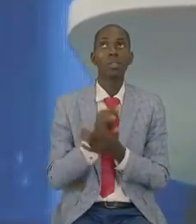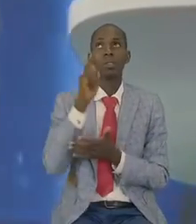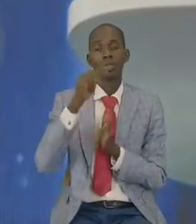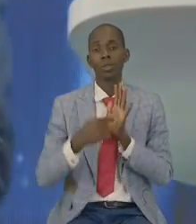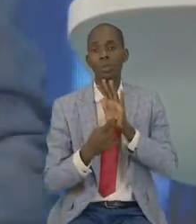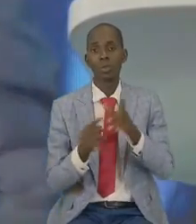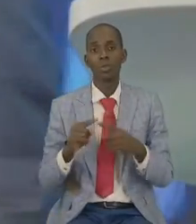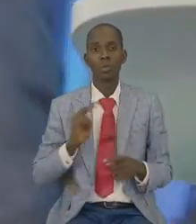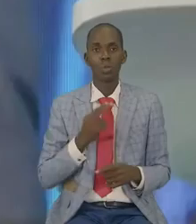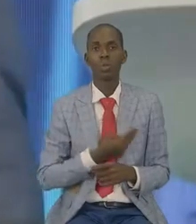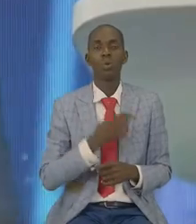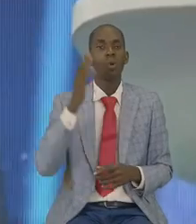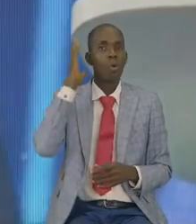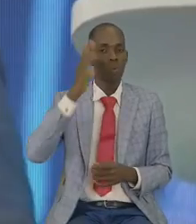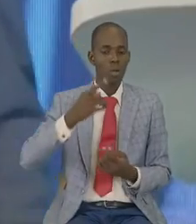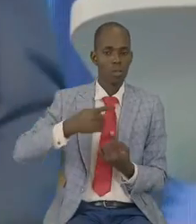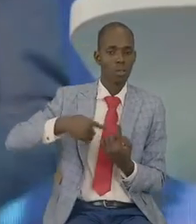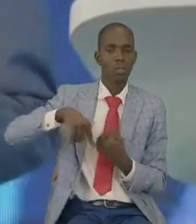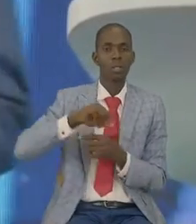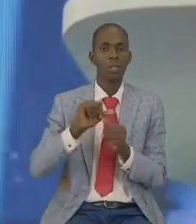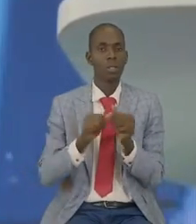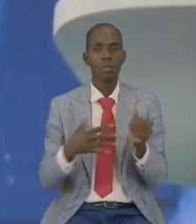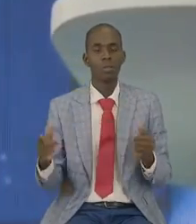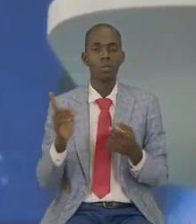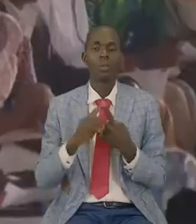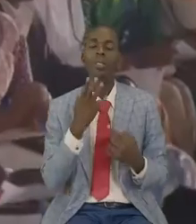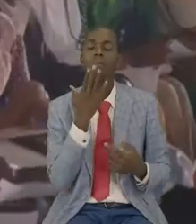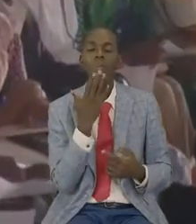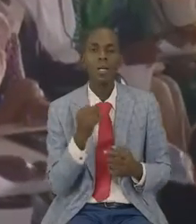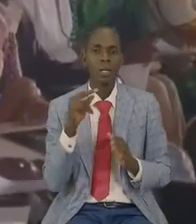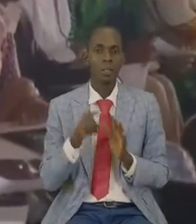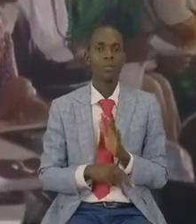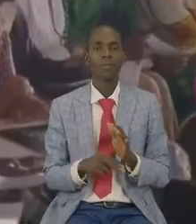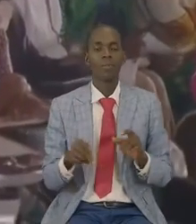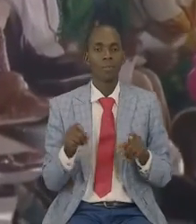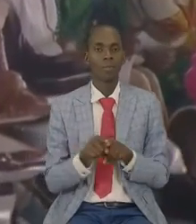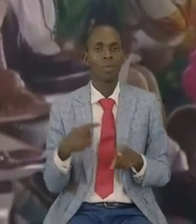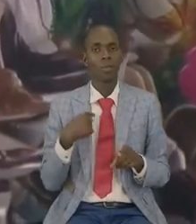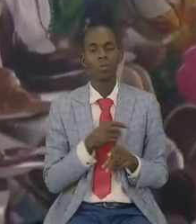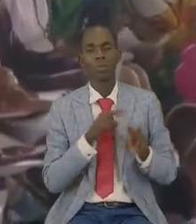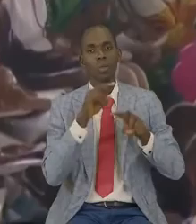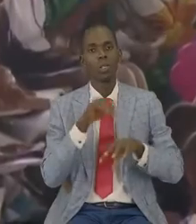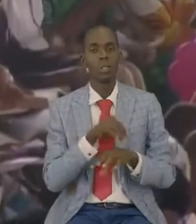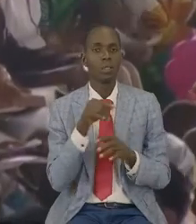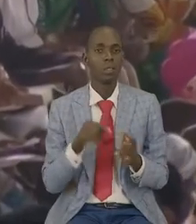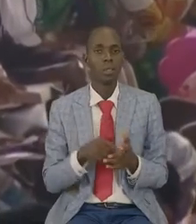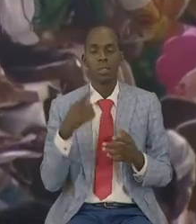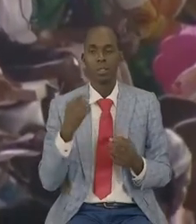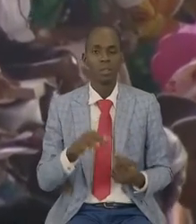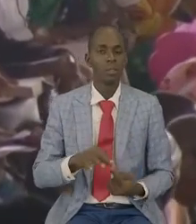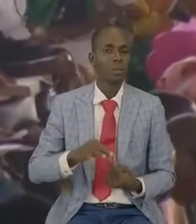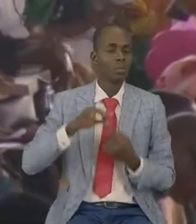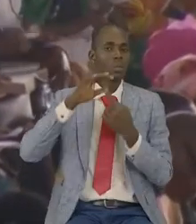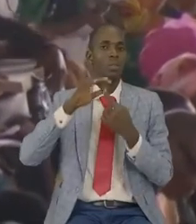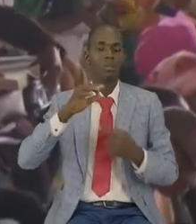will turn everything to sweetness. As we look at this, the exceptional